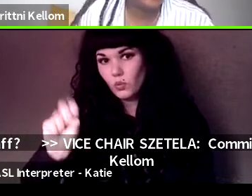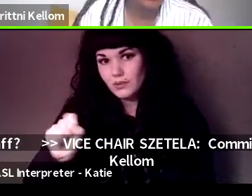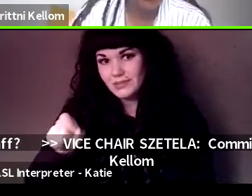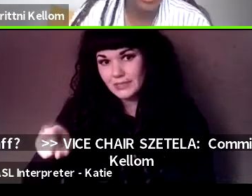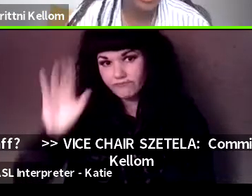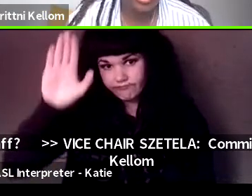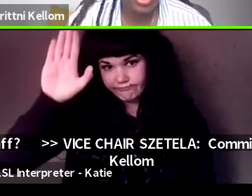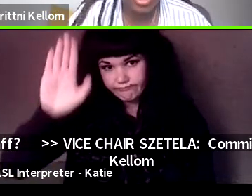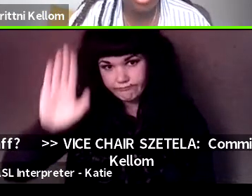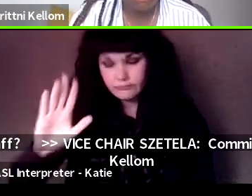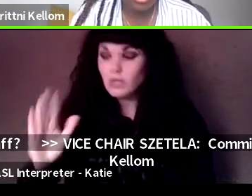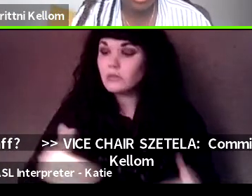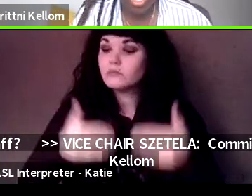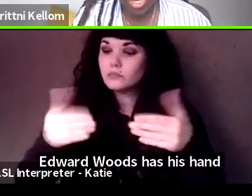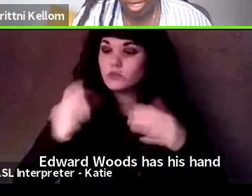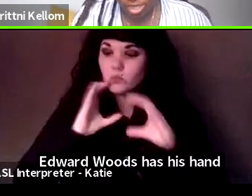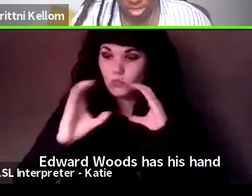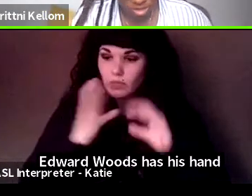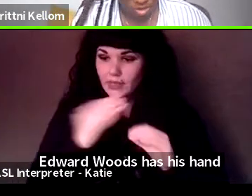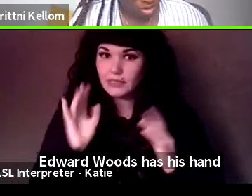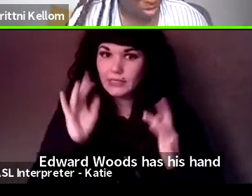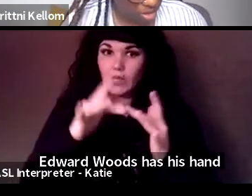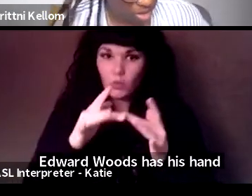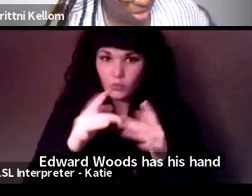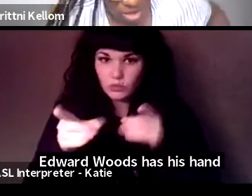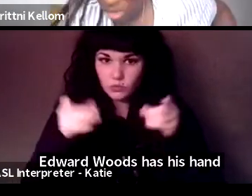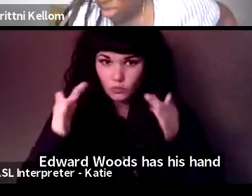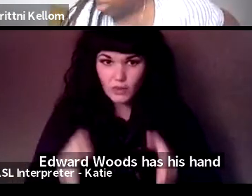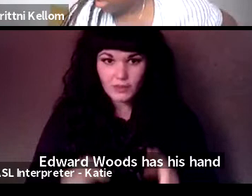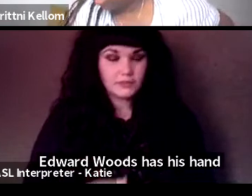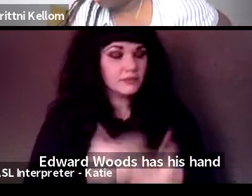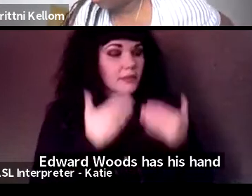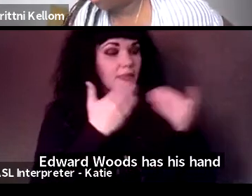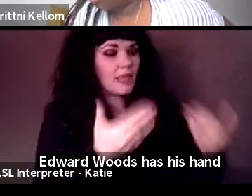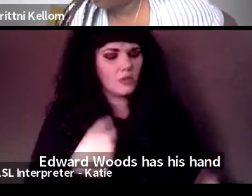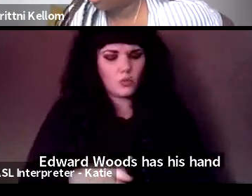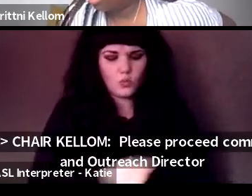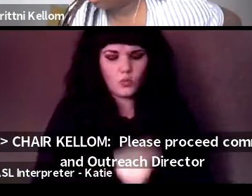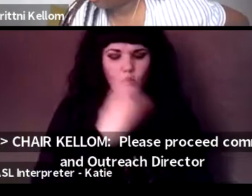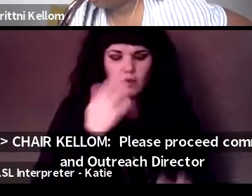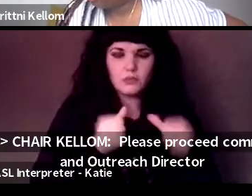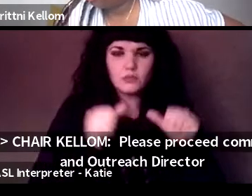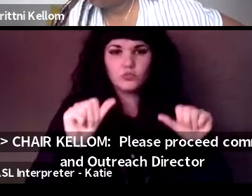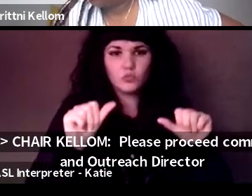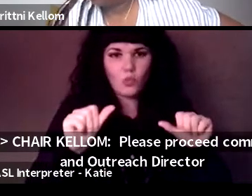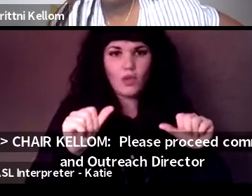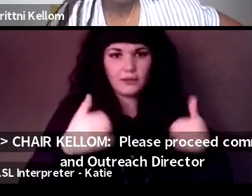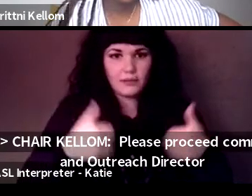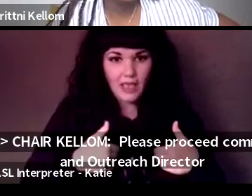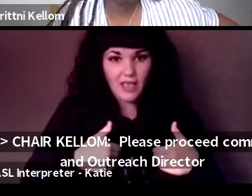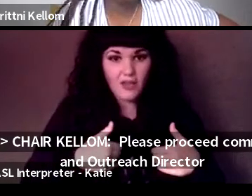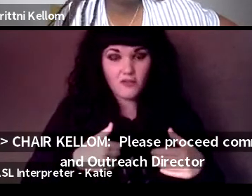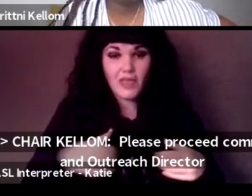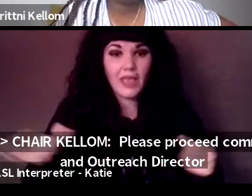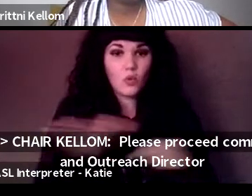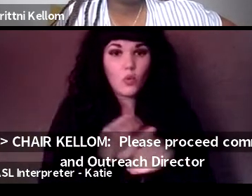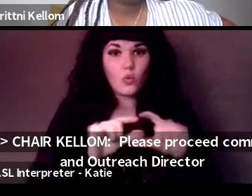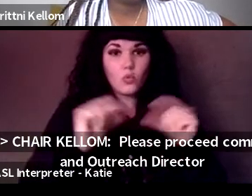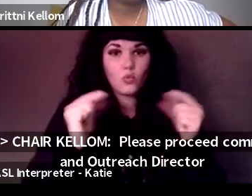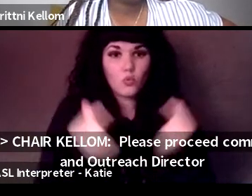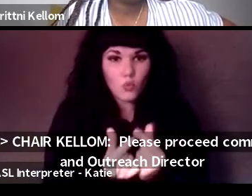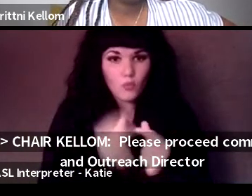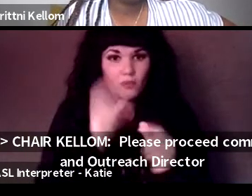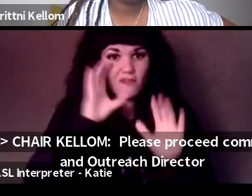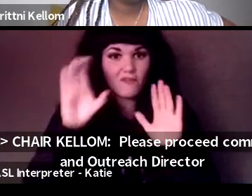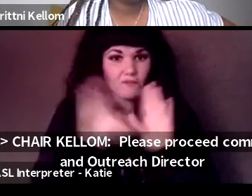Please proceed, Communications and Outreach Director. Thank you. We're going to try to take a group photo on the